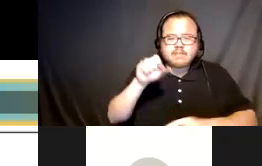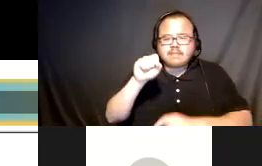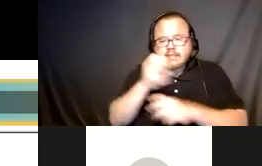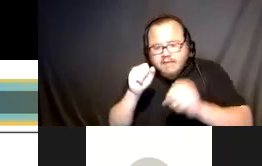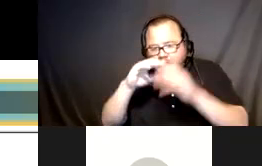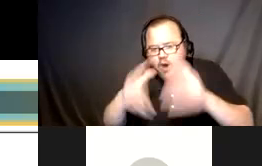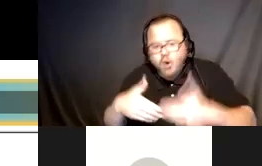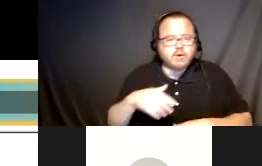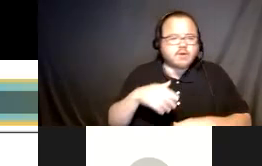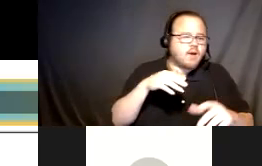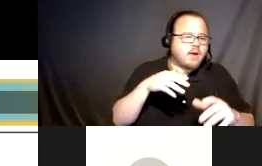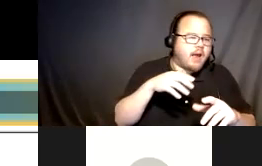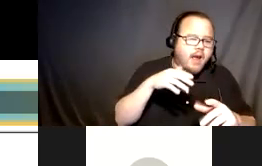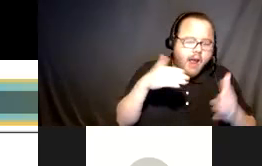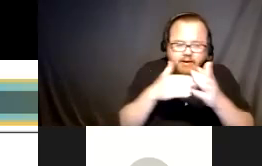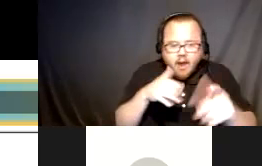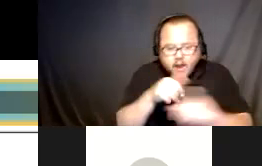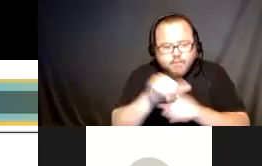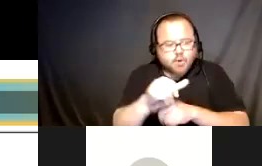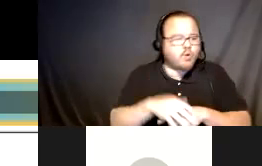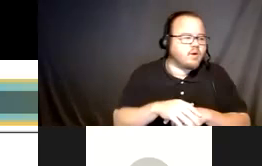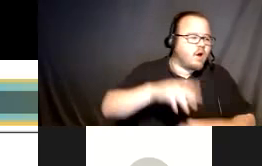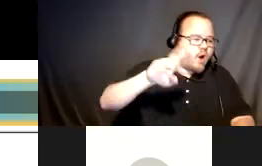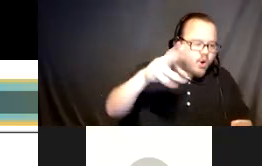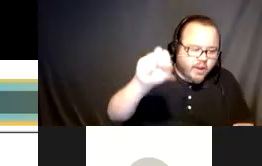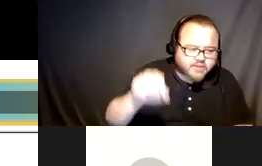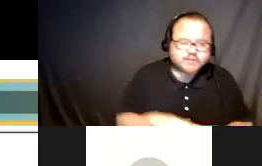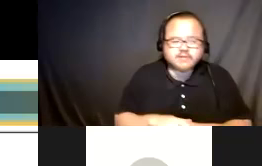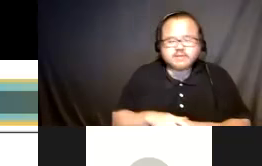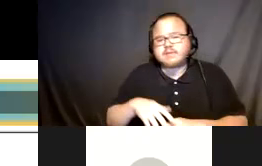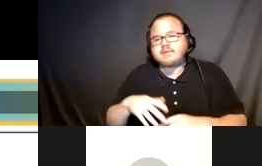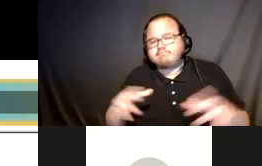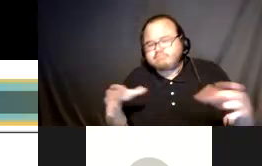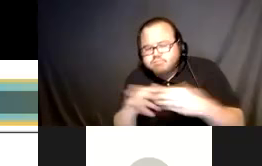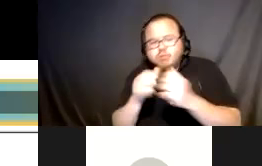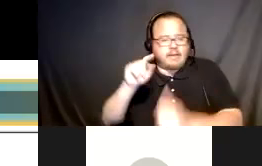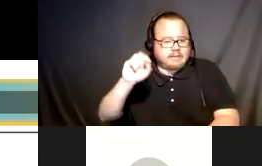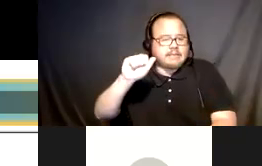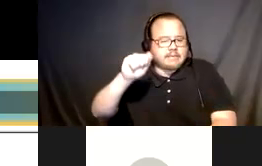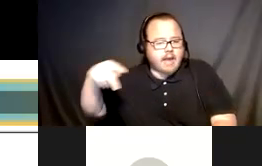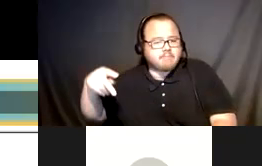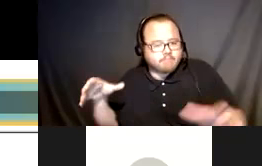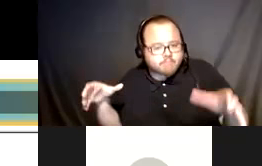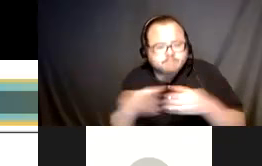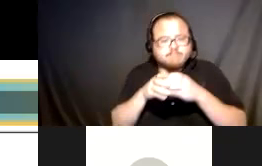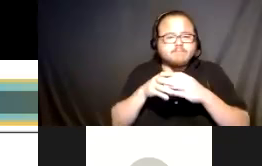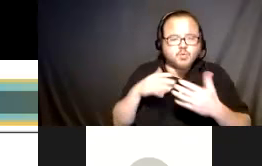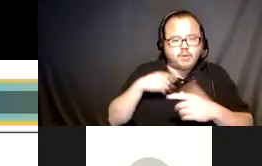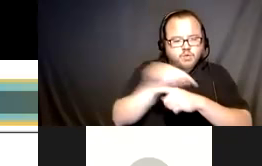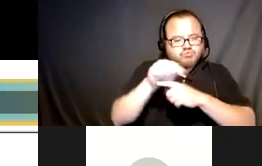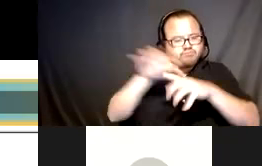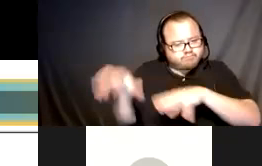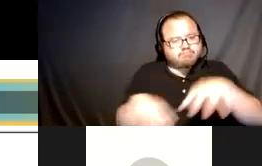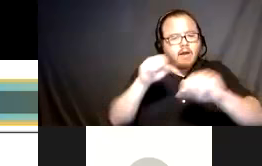and Riverside University Health Systems with TSAP and be able to have this training just here